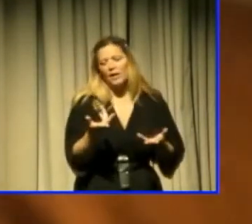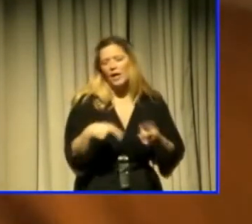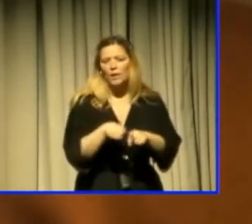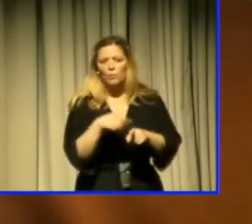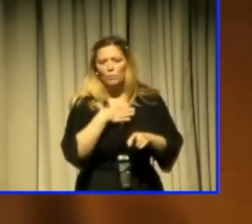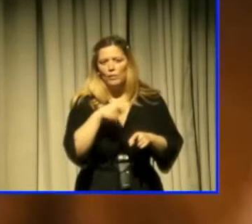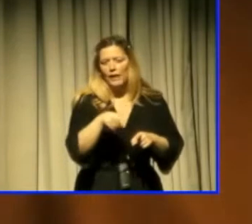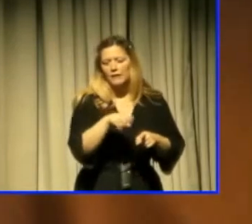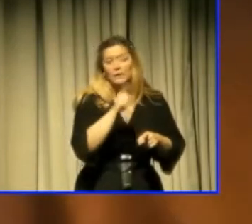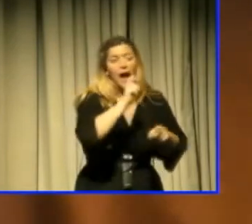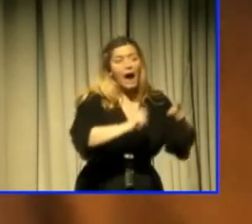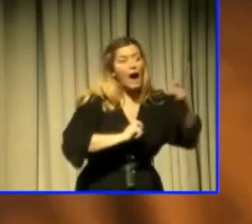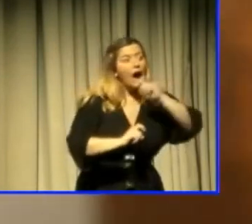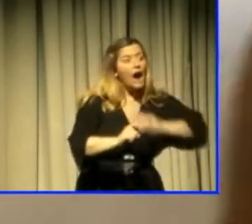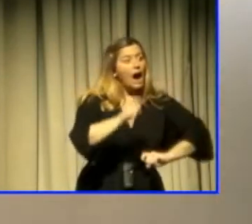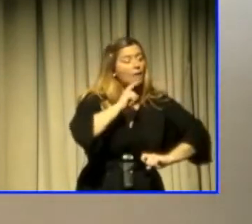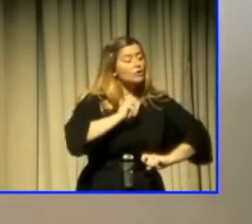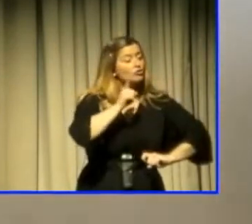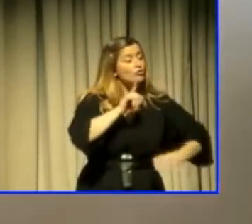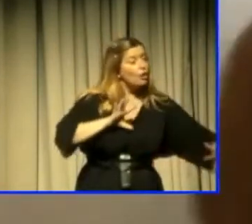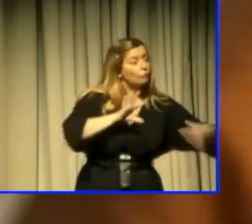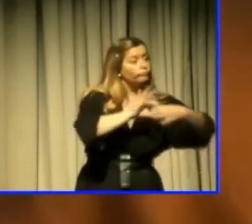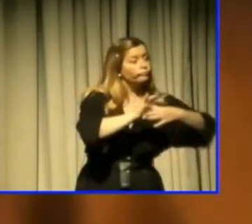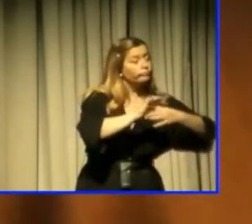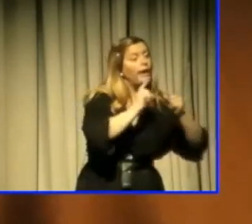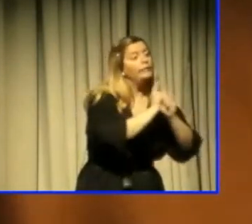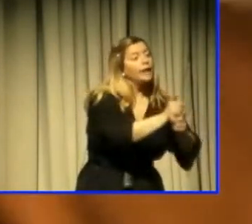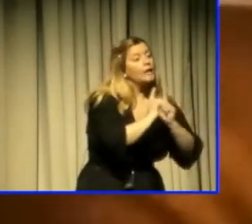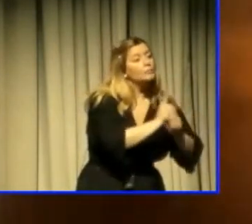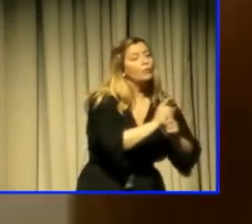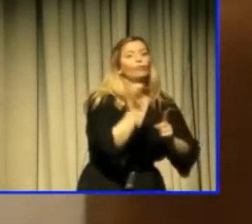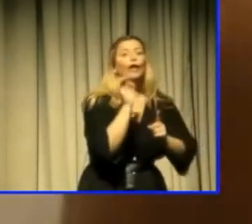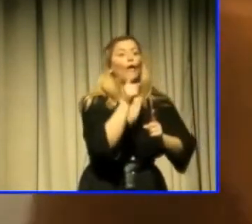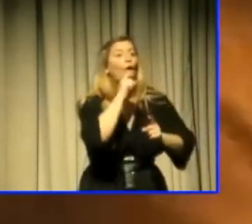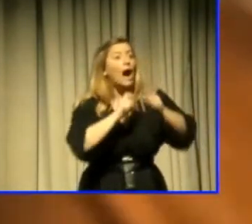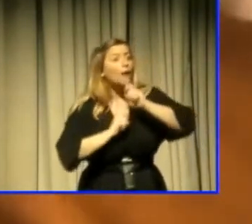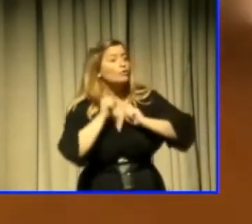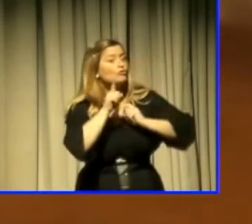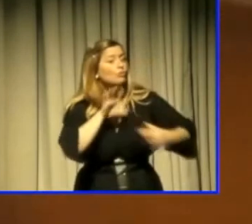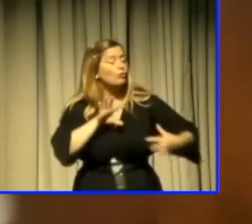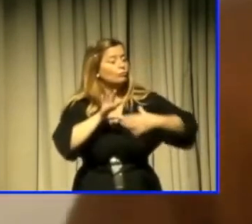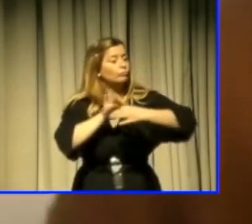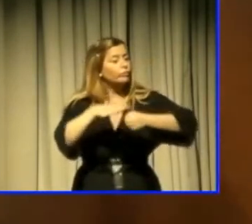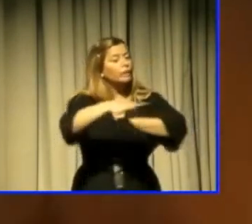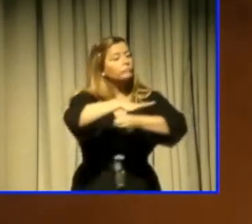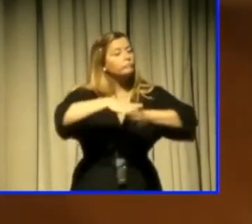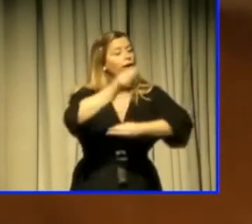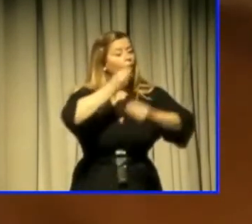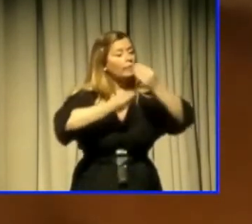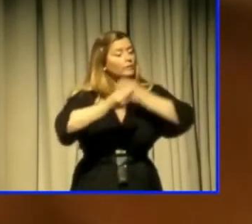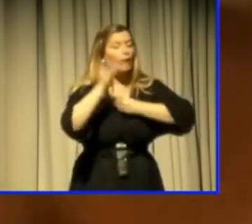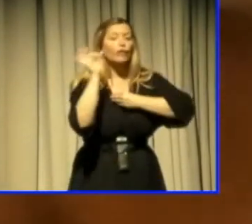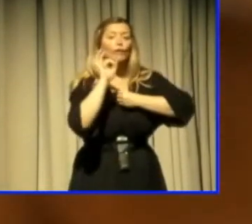instance, transportation, or these signs are all about food, or these signs are all about technology. No, what we're going